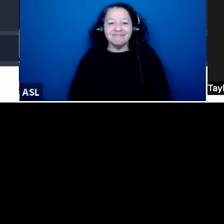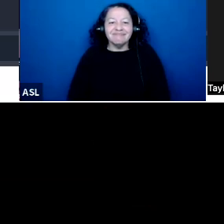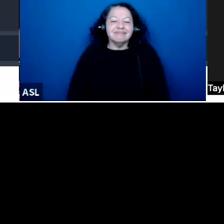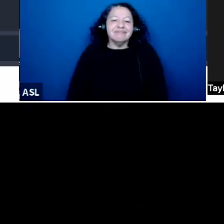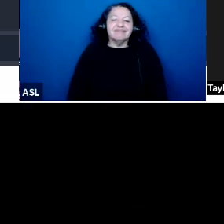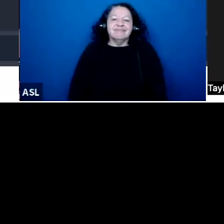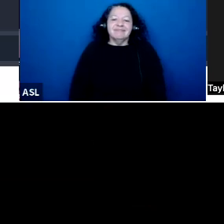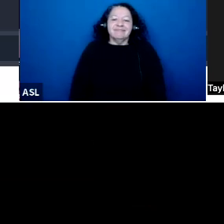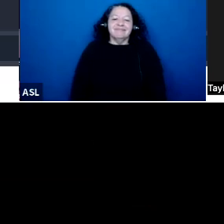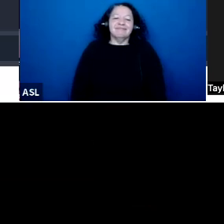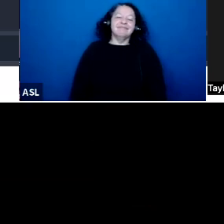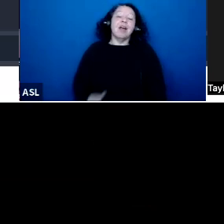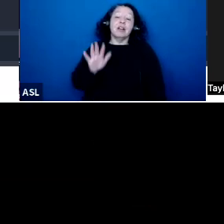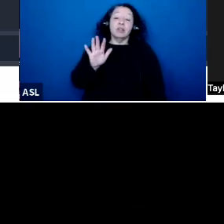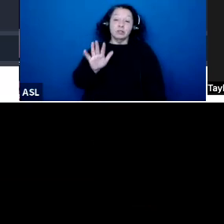here. But